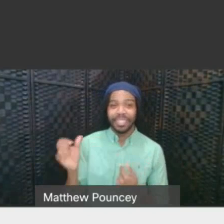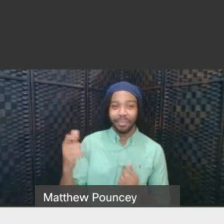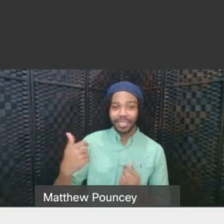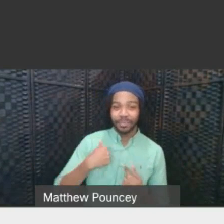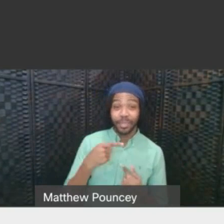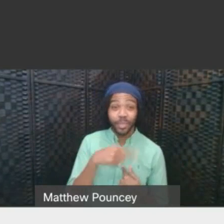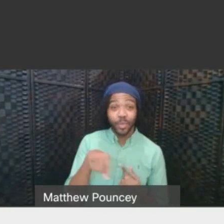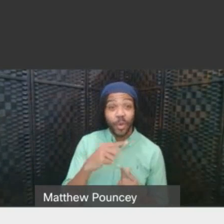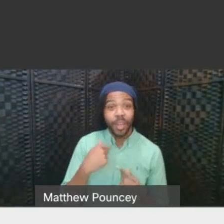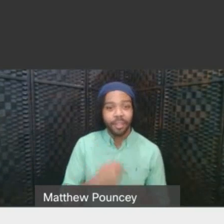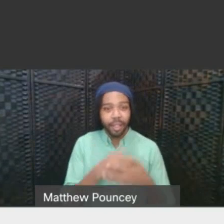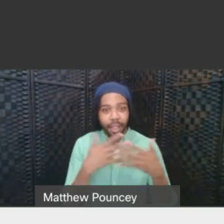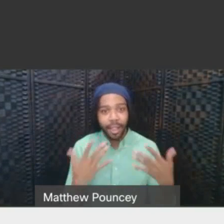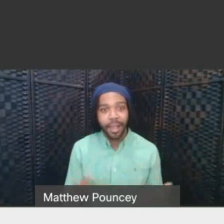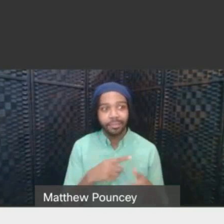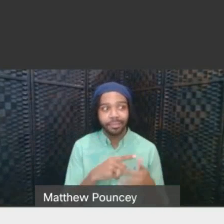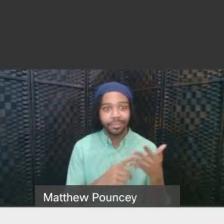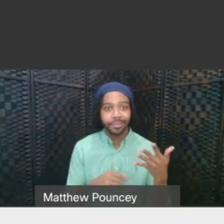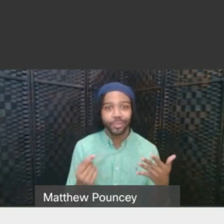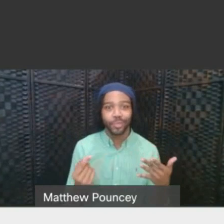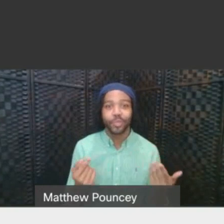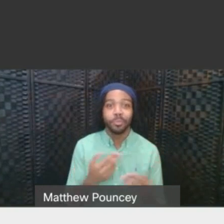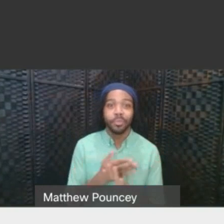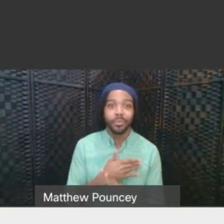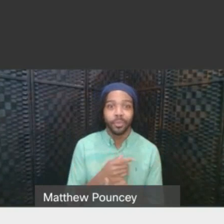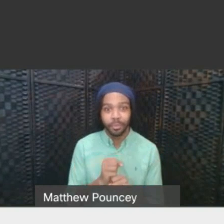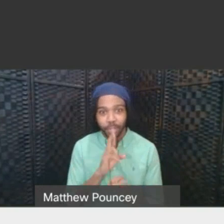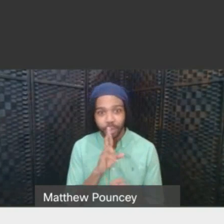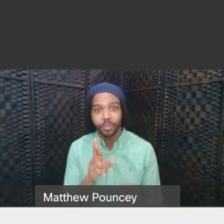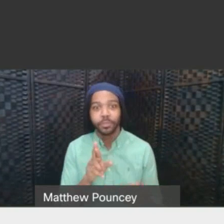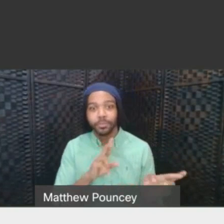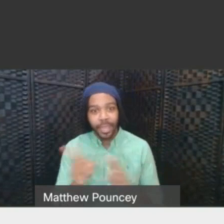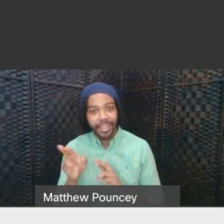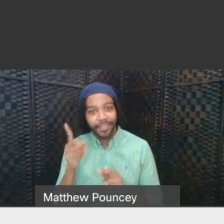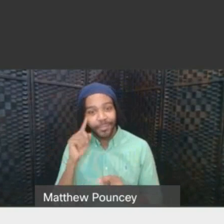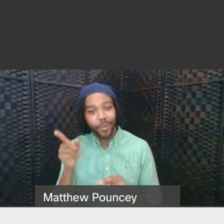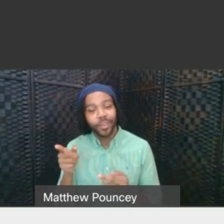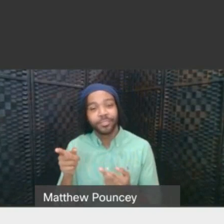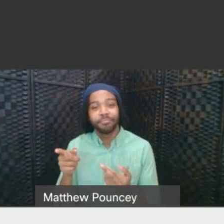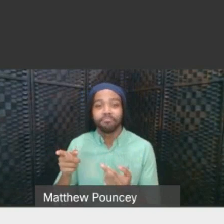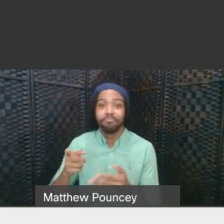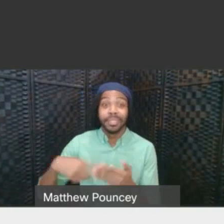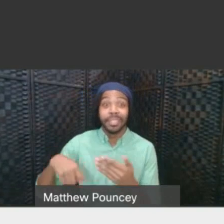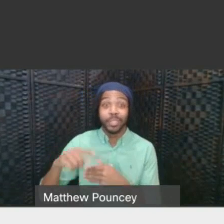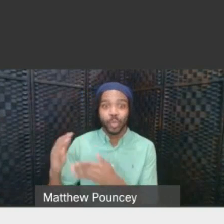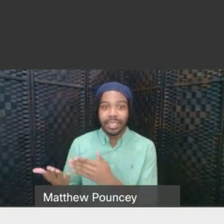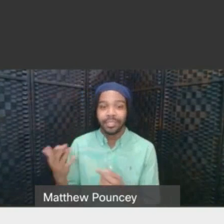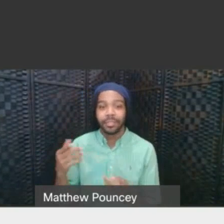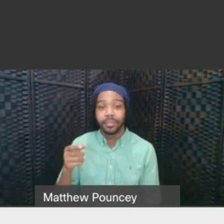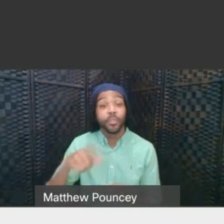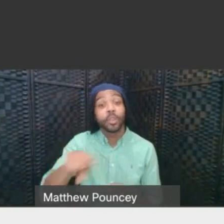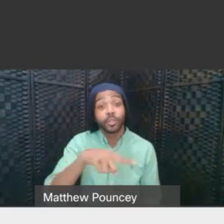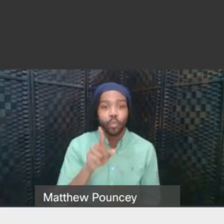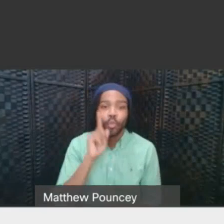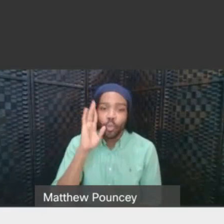do to be ready for one weekend from now. For people that are preparing to celebrate a holiday next Saturday.